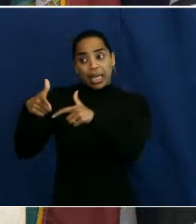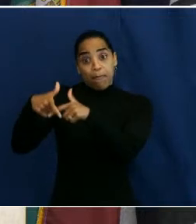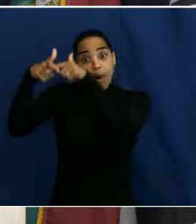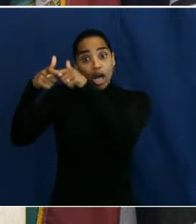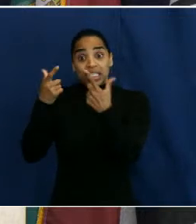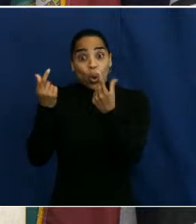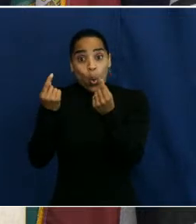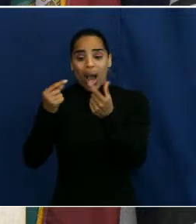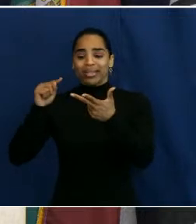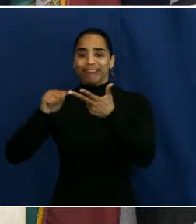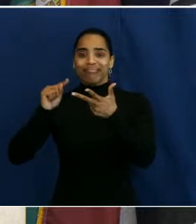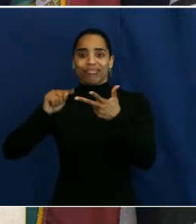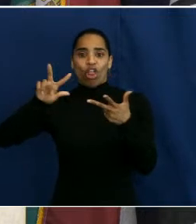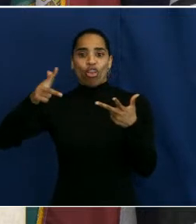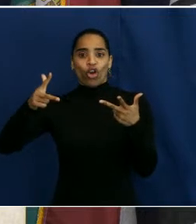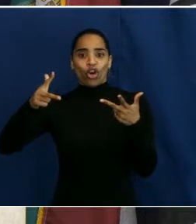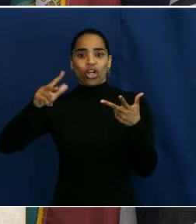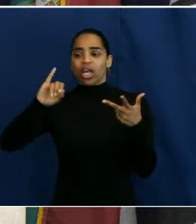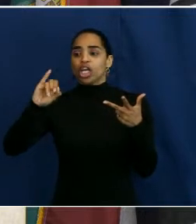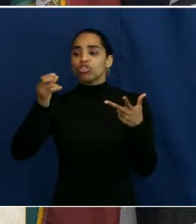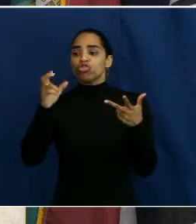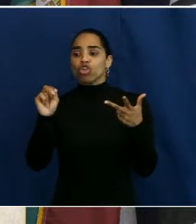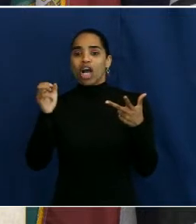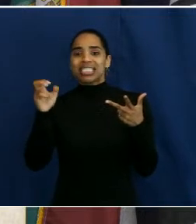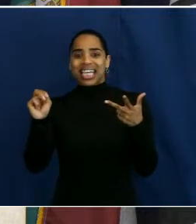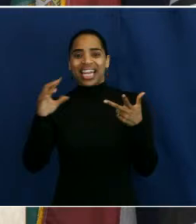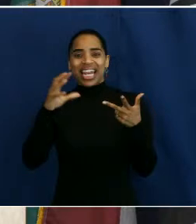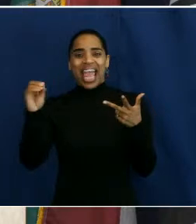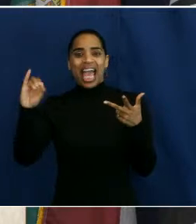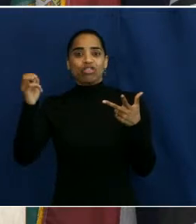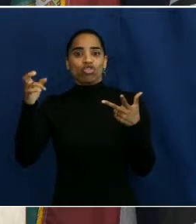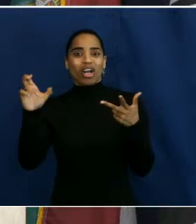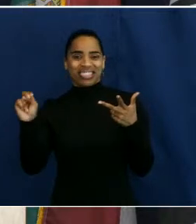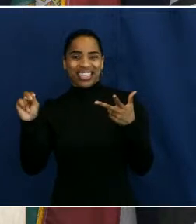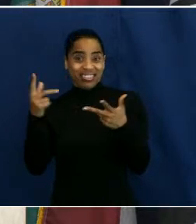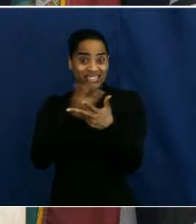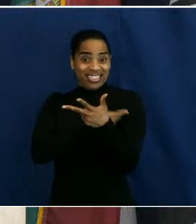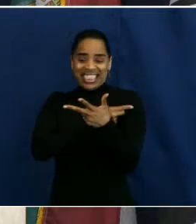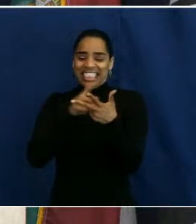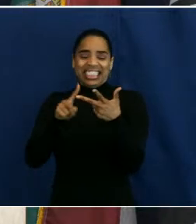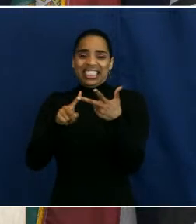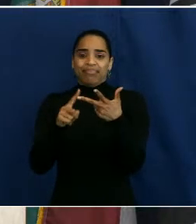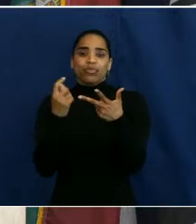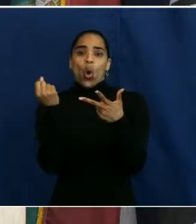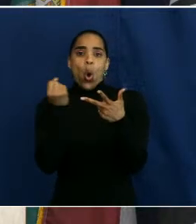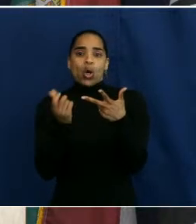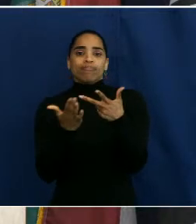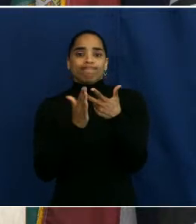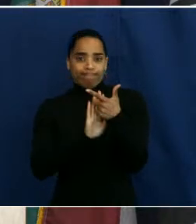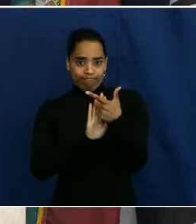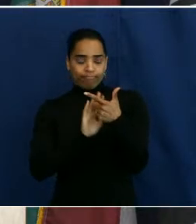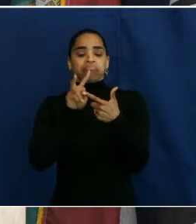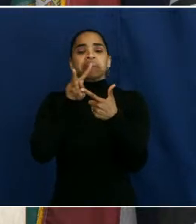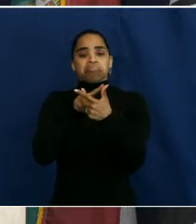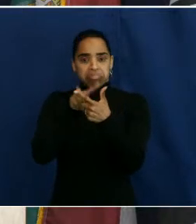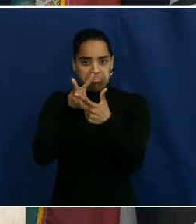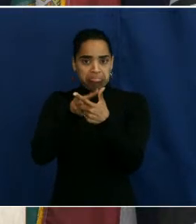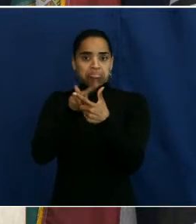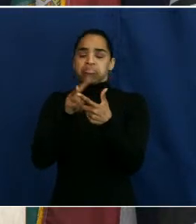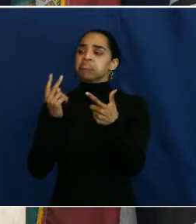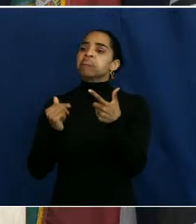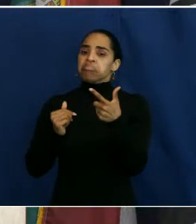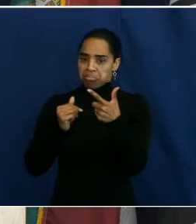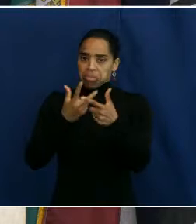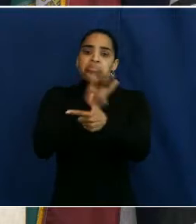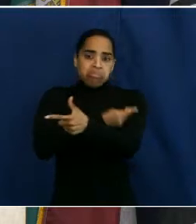J&J vaccine. The state of California, San Diego County, I think all 50 states followed suit in putting a pause while we await additional